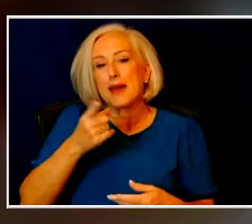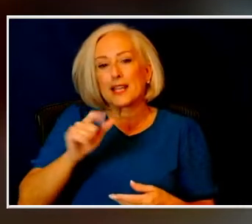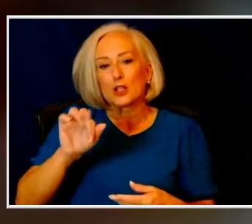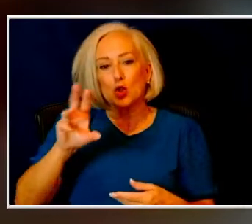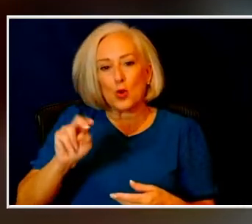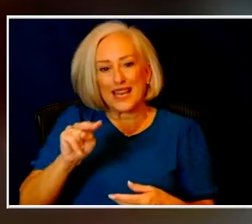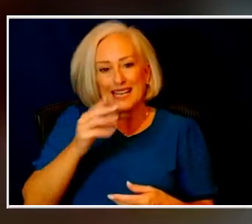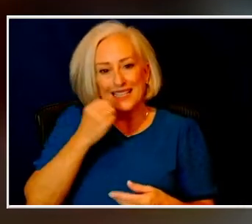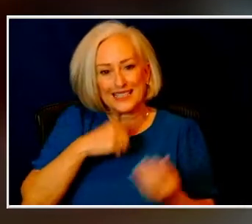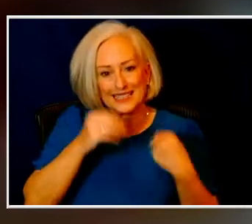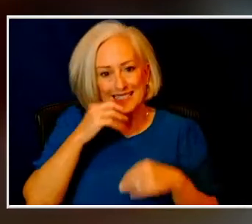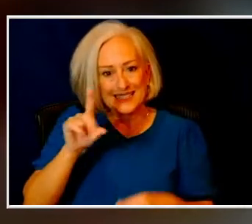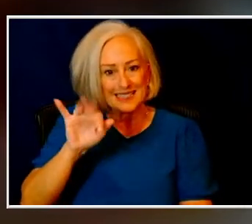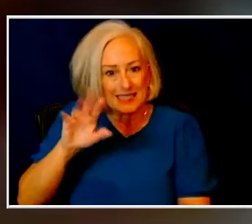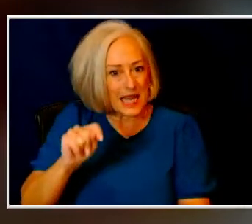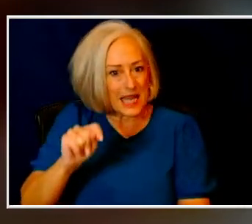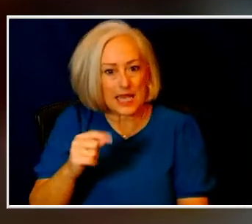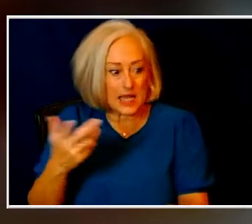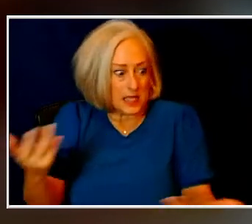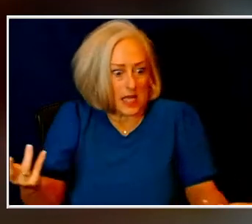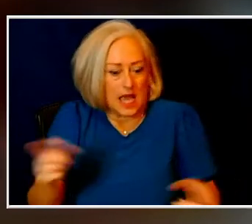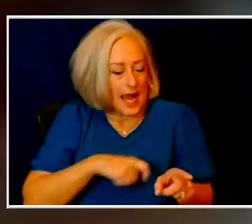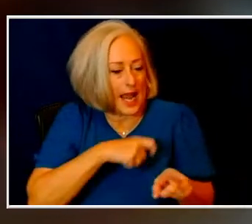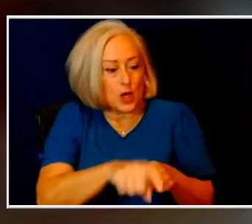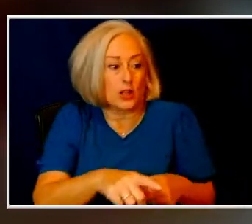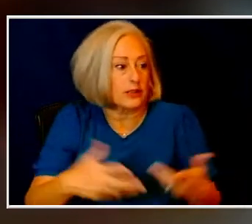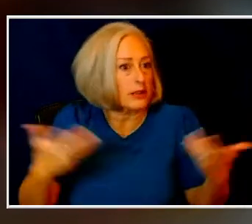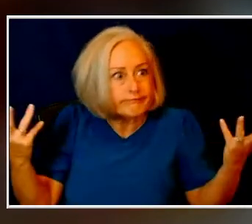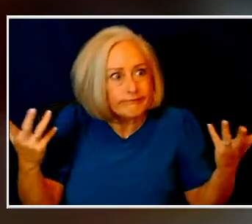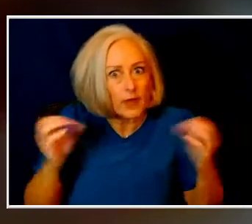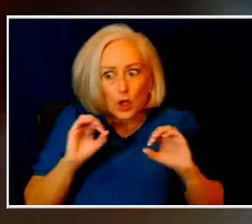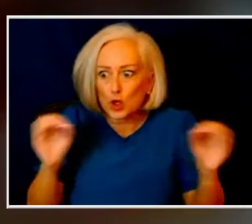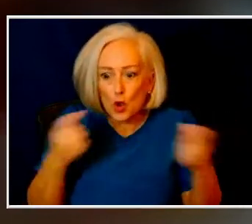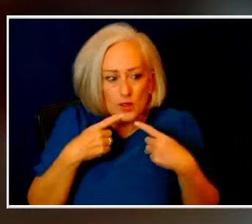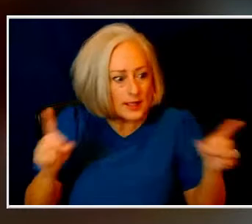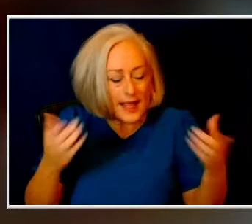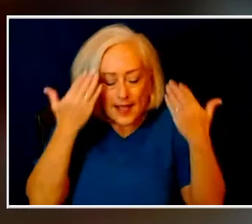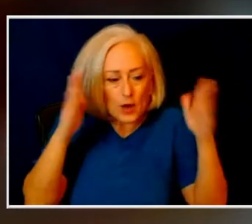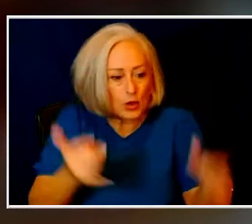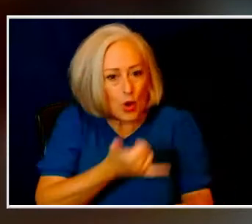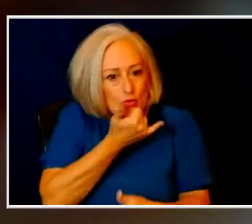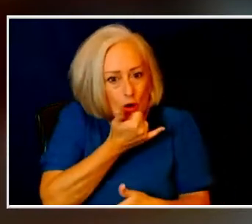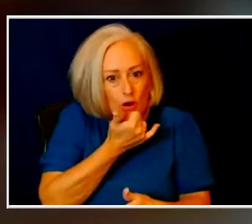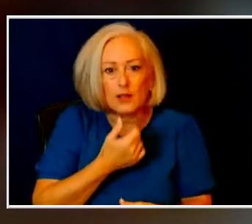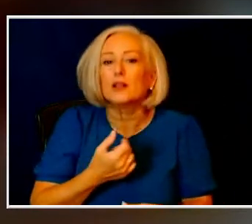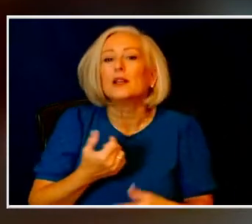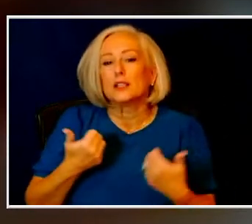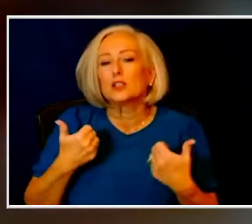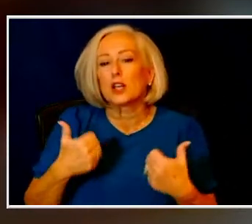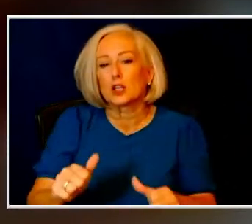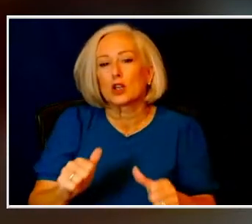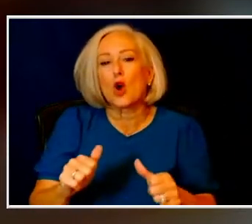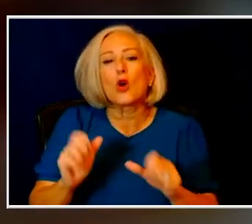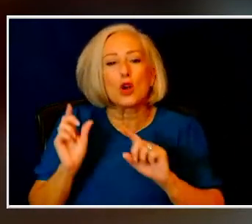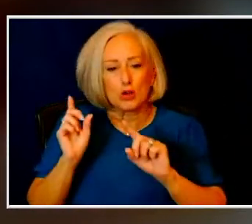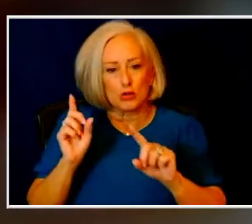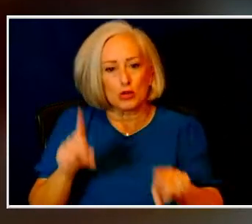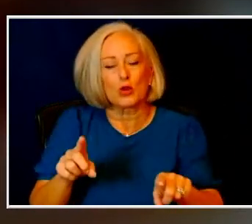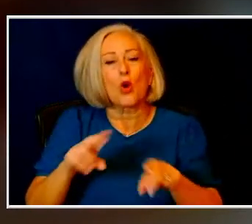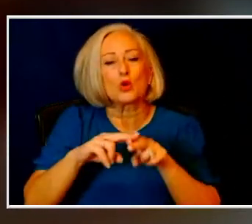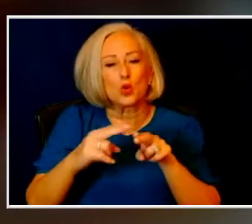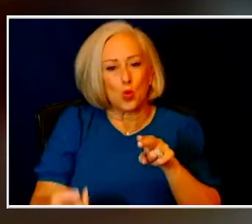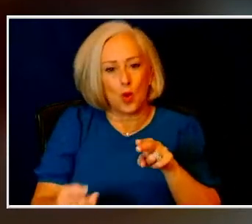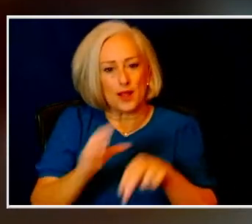called Dr. Richardson back and said, I'm just not successful. I don't know what I'm doing wrong. She said, "Well, try the weight loss clinic." So when I got there, the first thing Kate